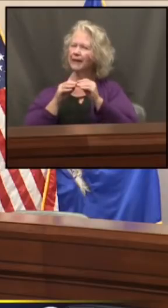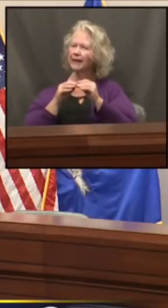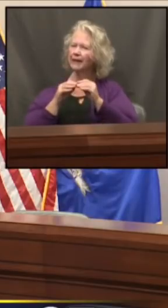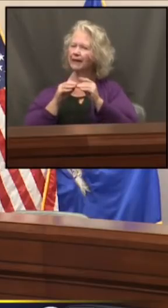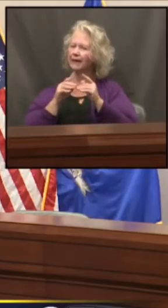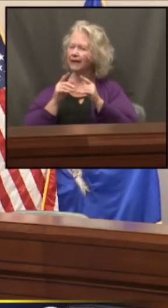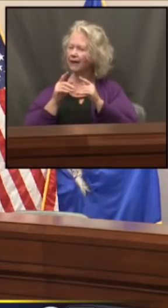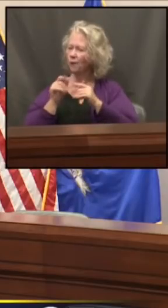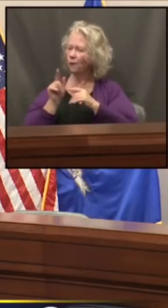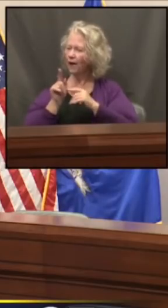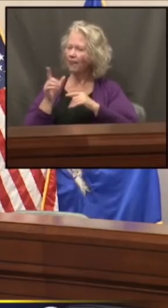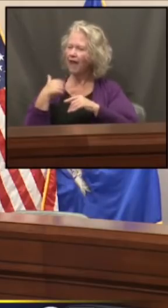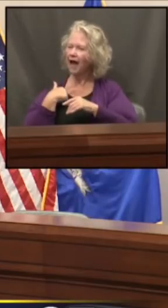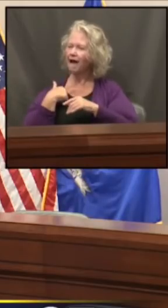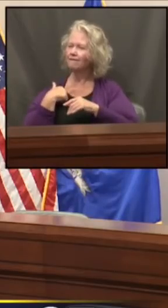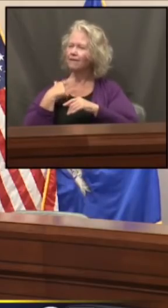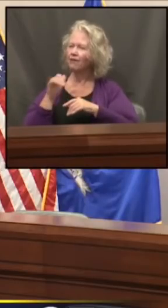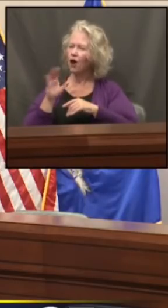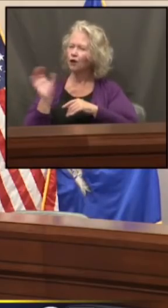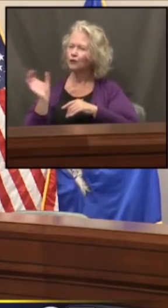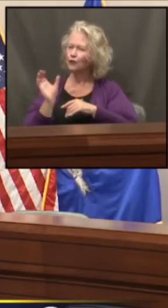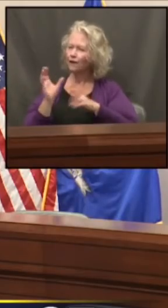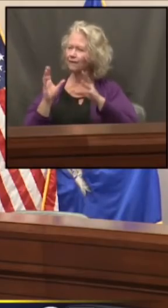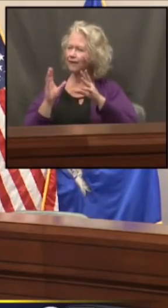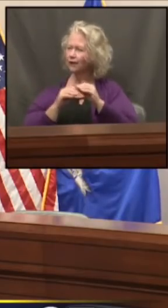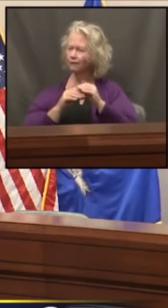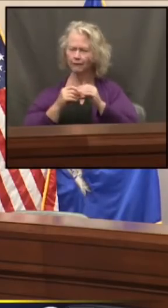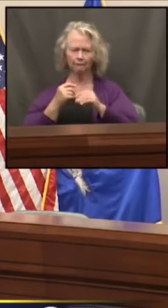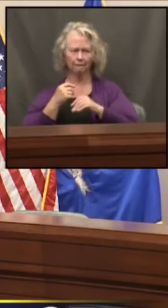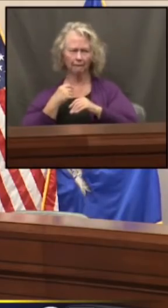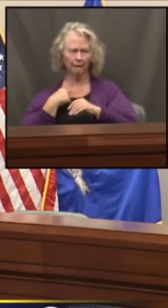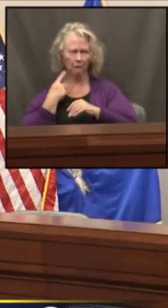hearing yesterday, are you? I don't think we are.